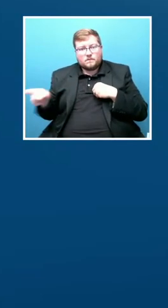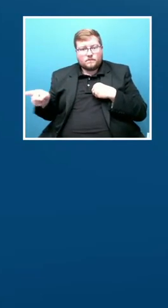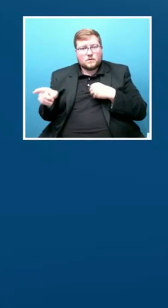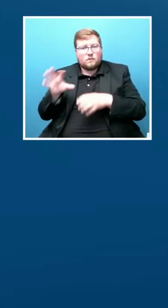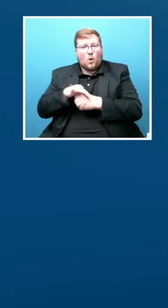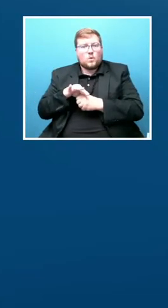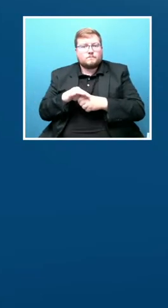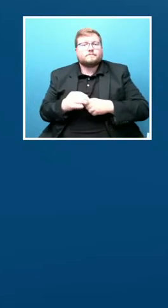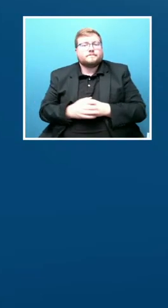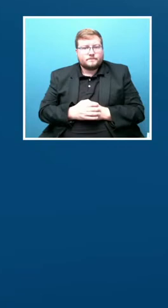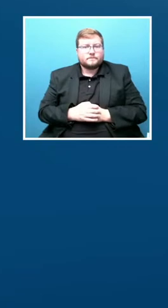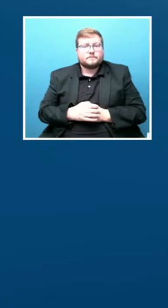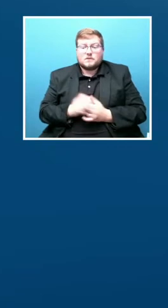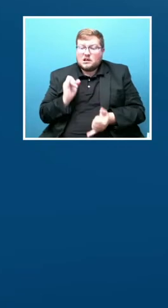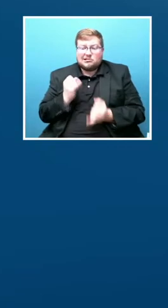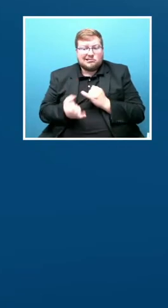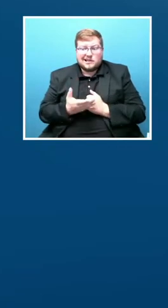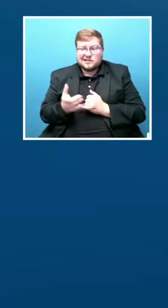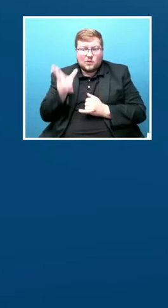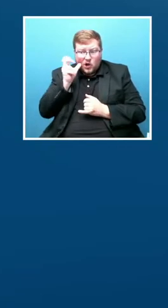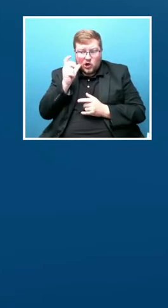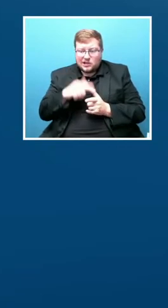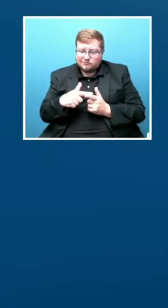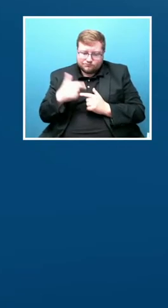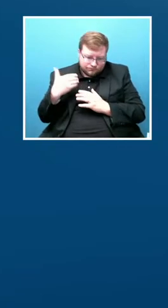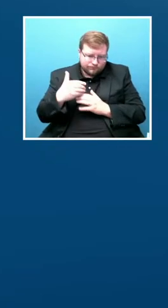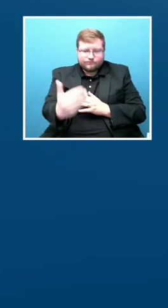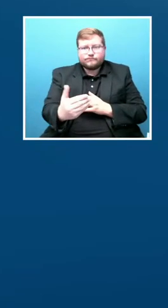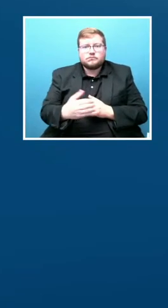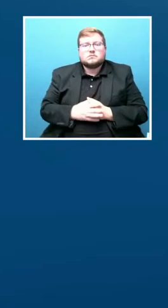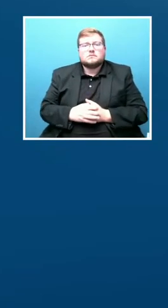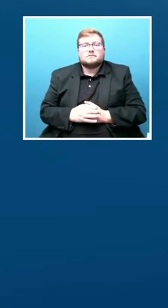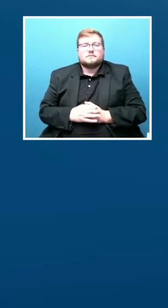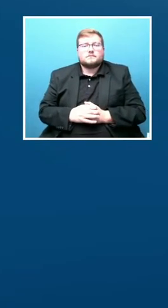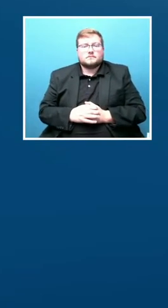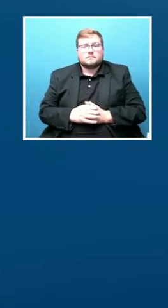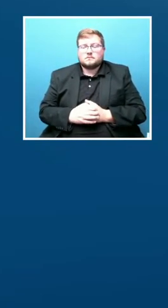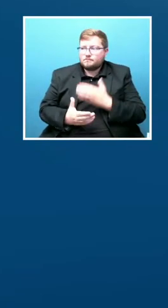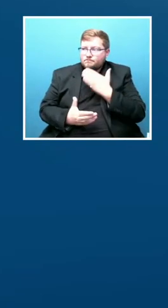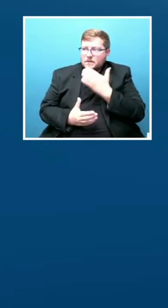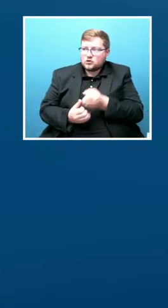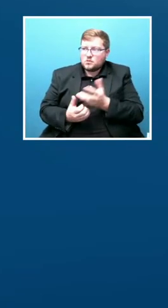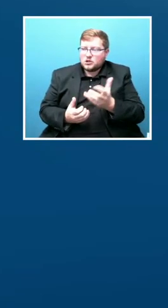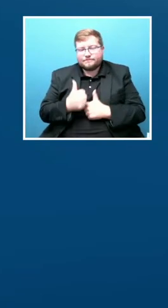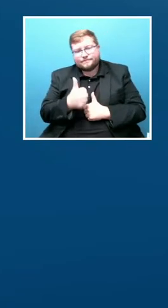And that's the last we heard. And we moved on. Okay. Thank you. You're welcome.